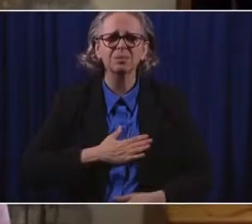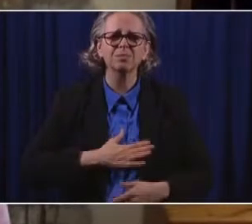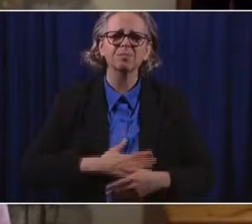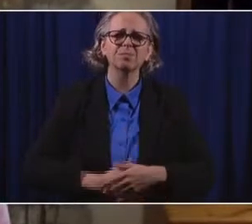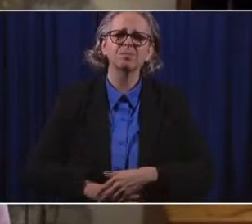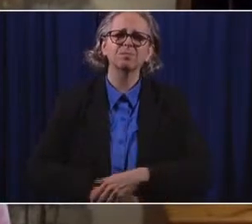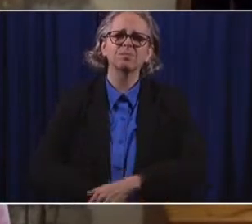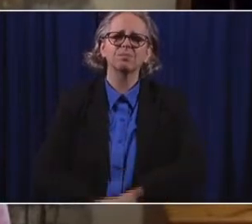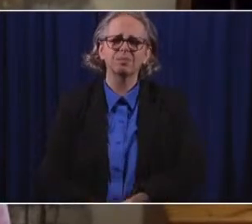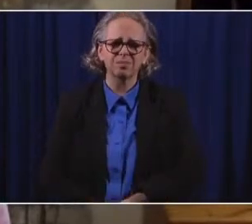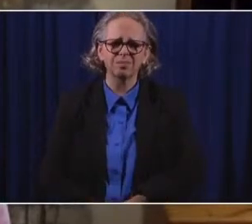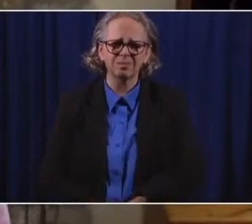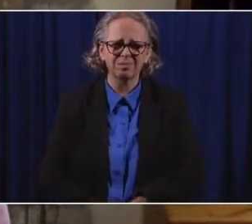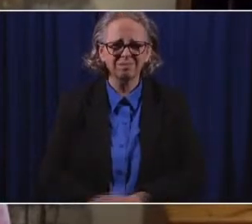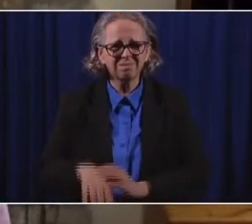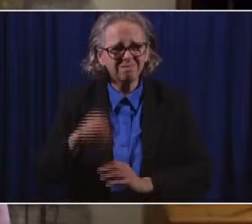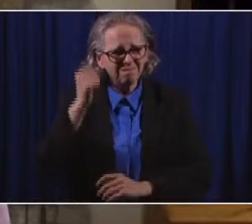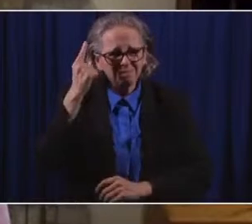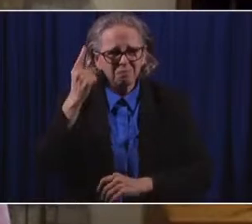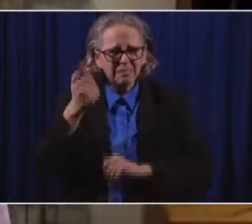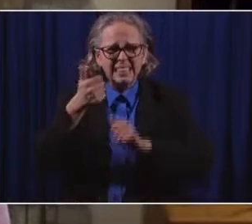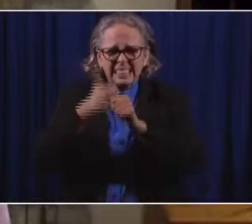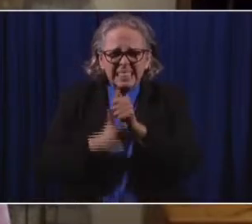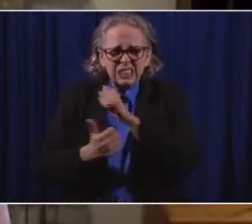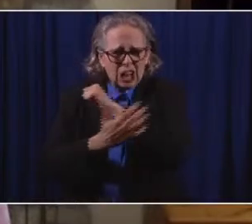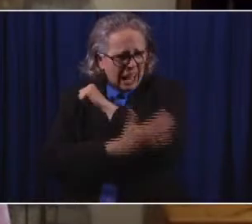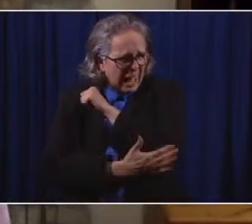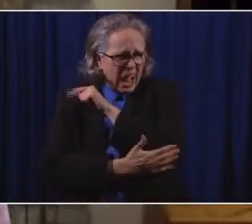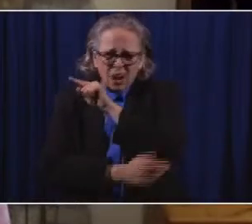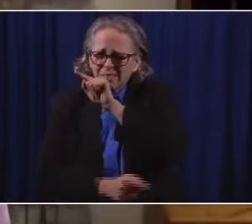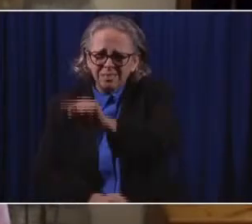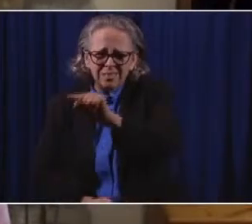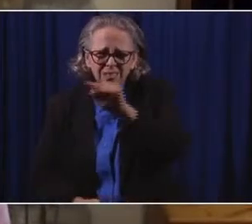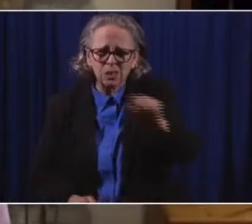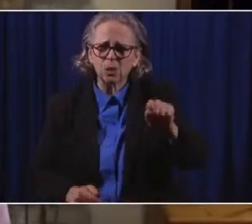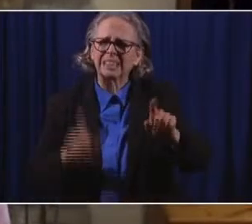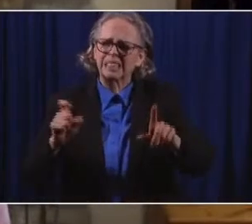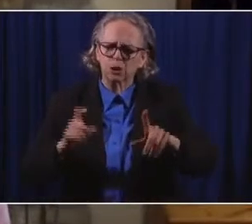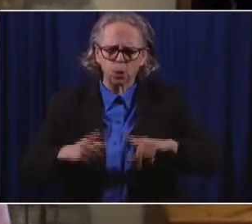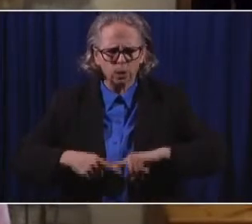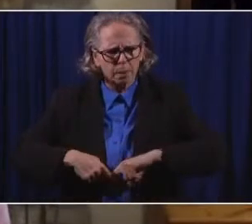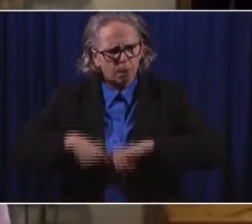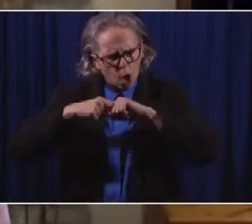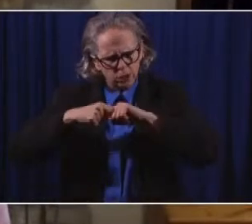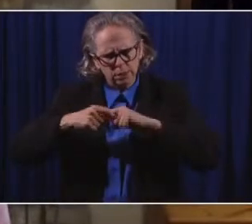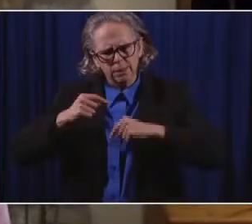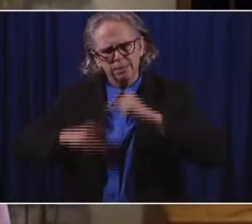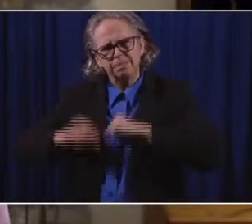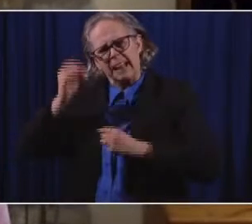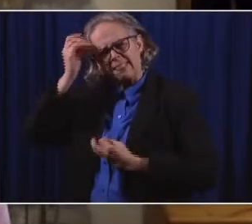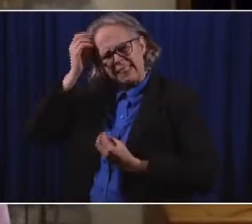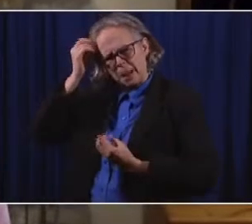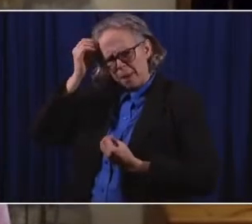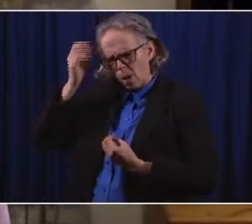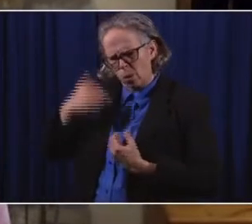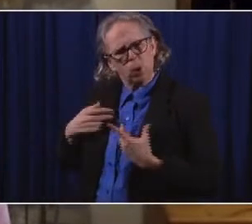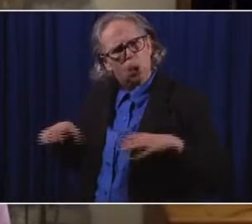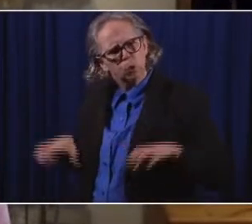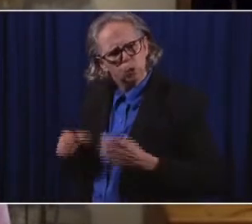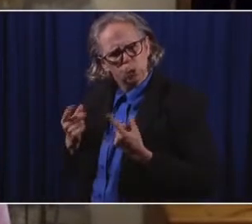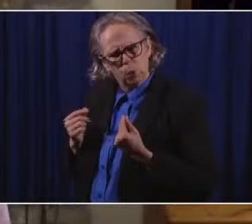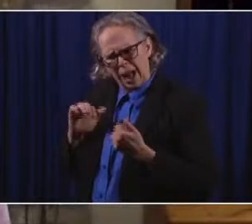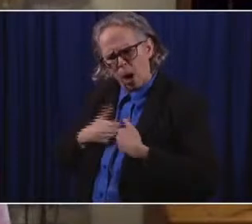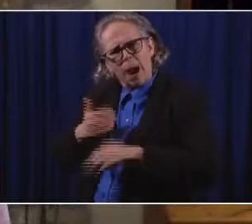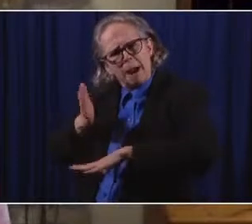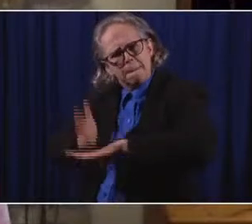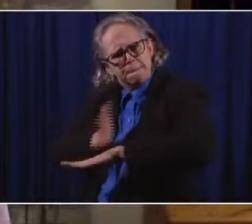Each community really needs to reassess right now what it is doing and what it can do in the future. We are at